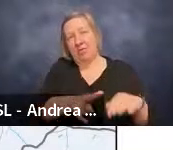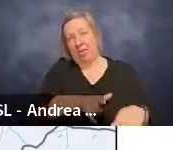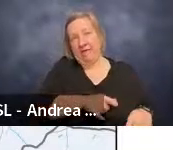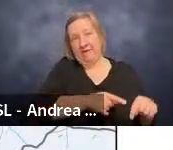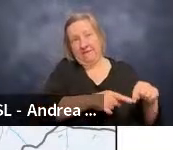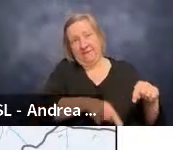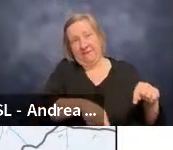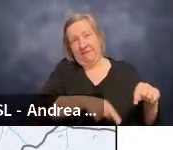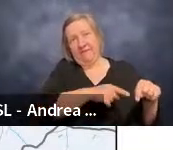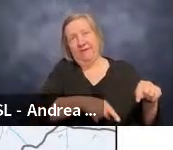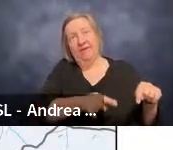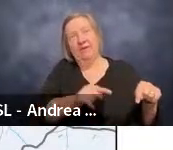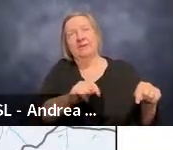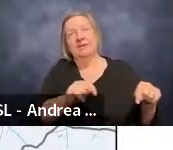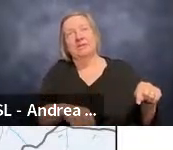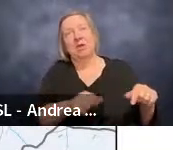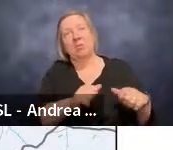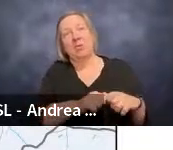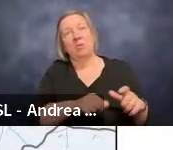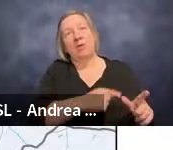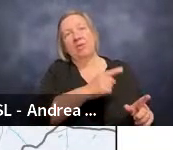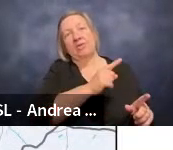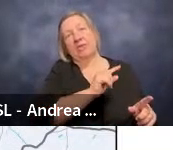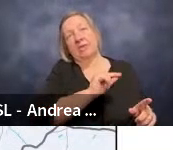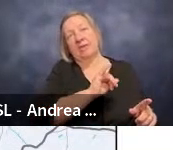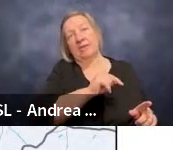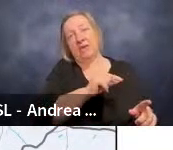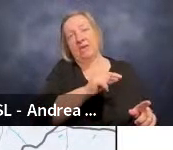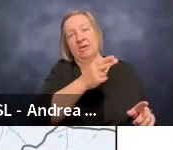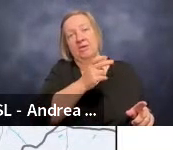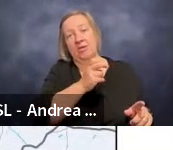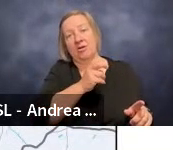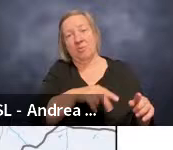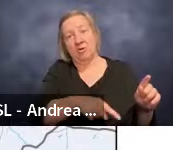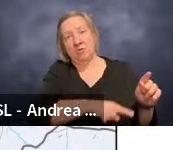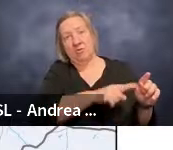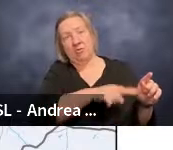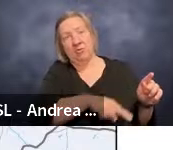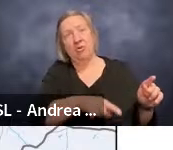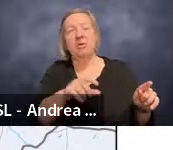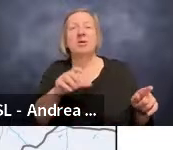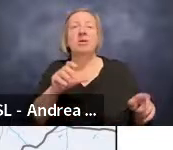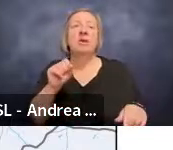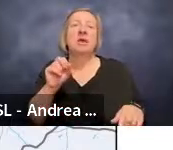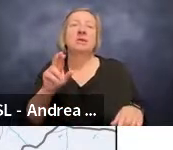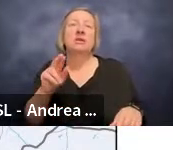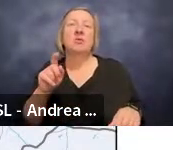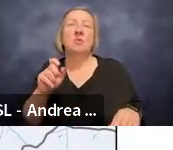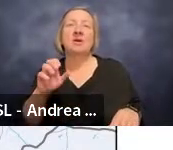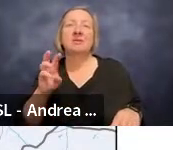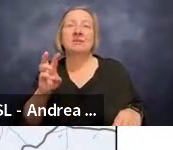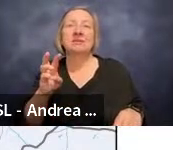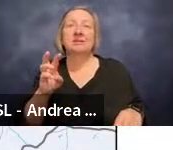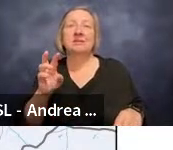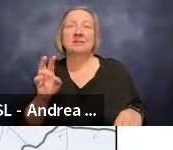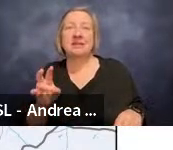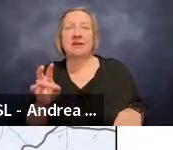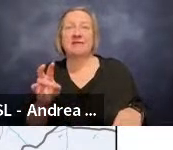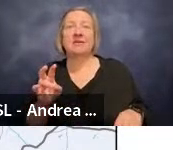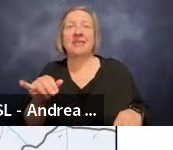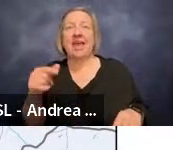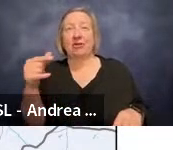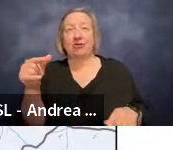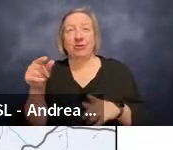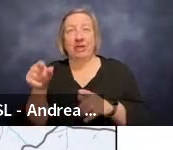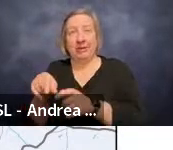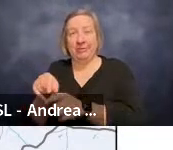with Gig Harbor there. The SR 167 hot lanes, kind of the middle right, that dark green line